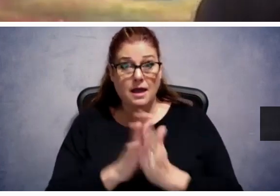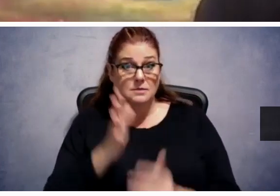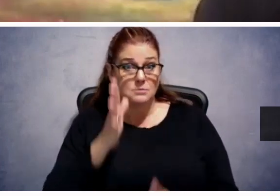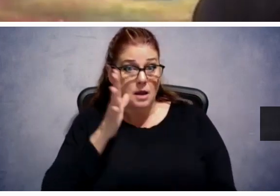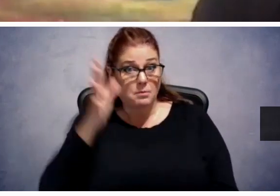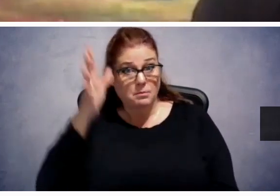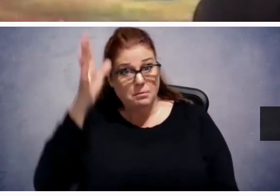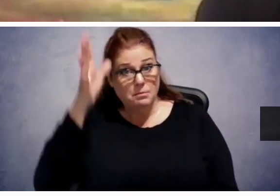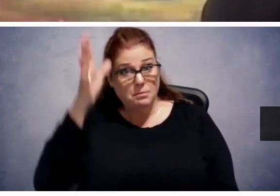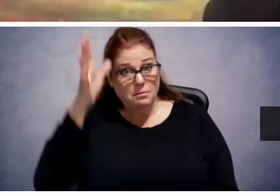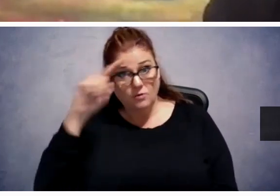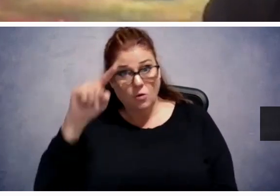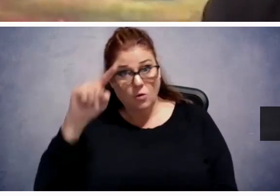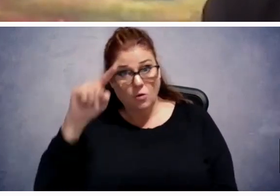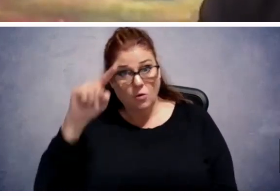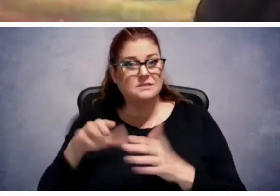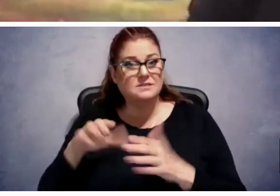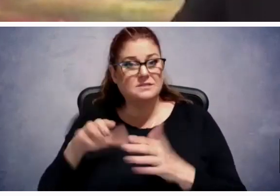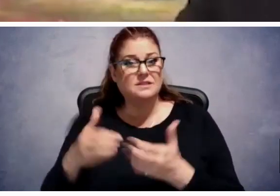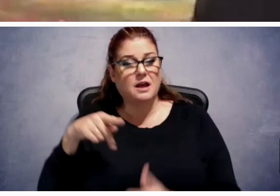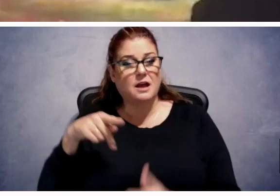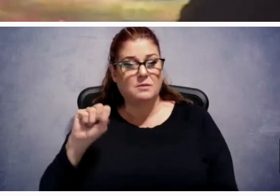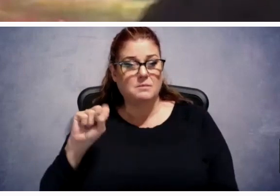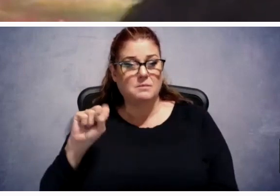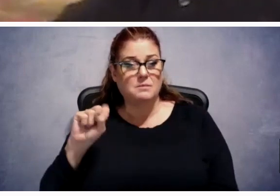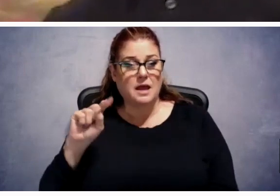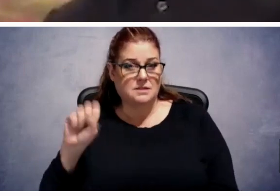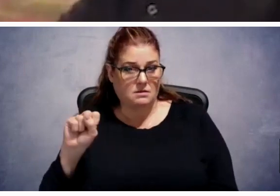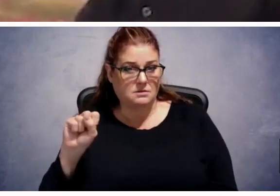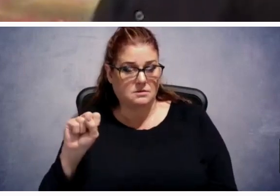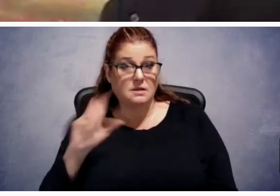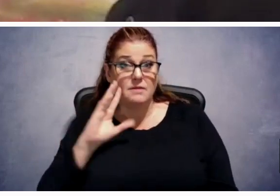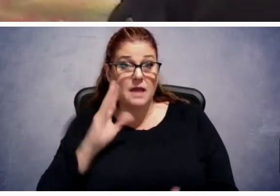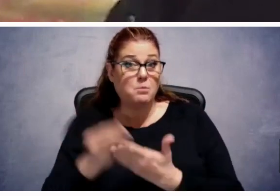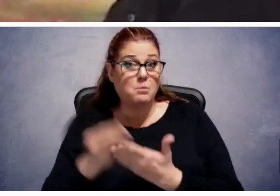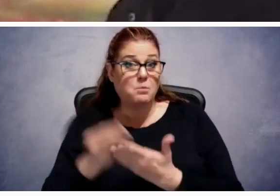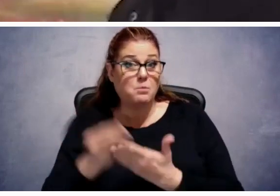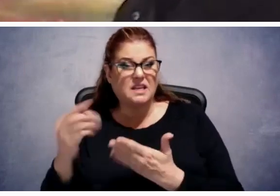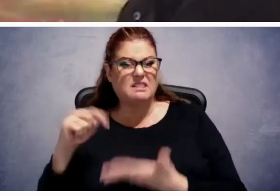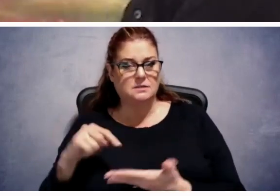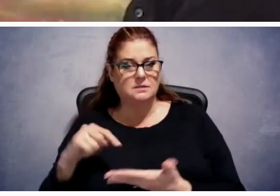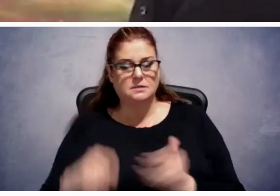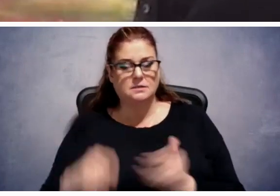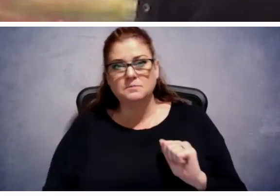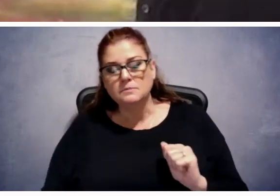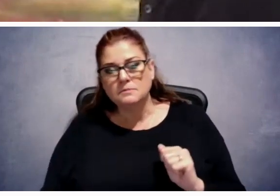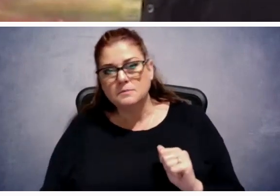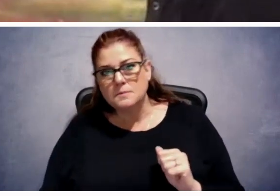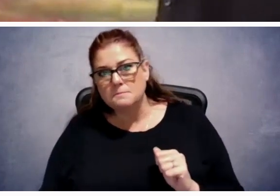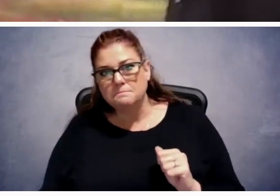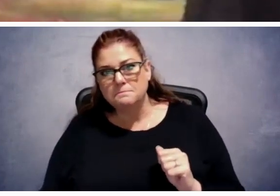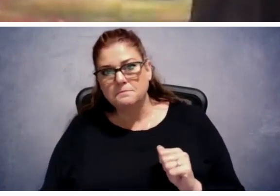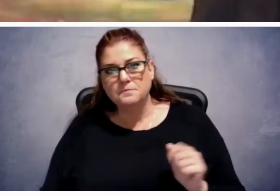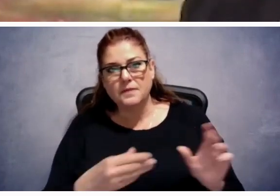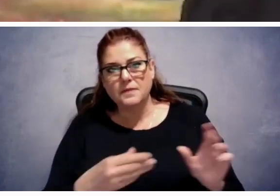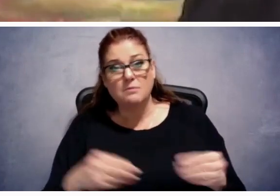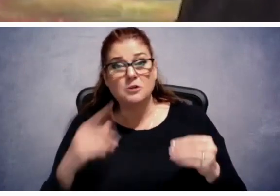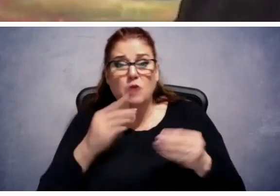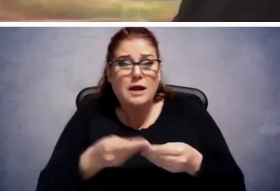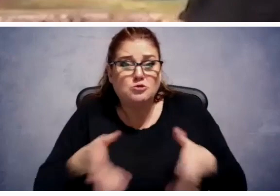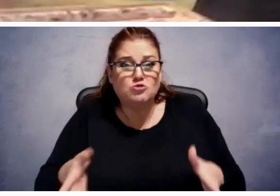for this set of pastels, and they bought me these, which I'm going to try not to drop